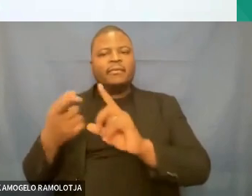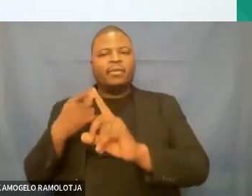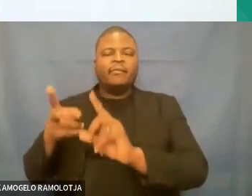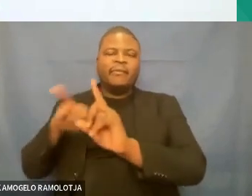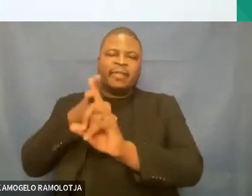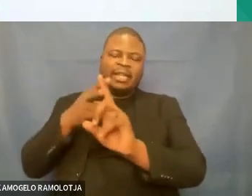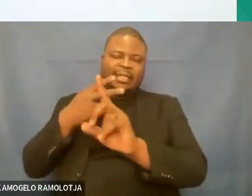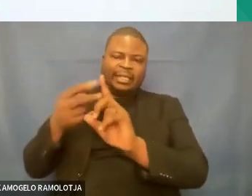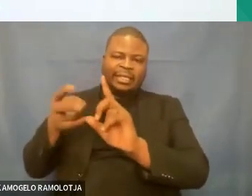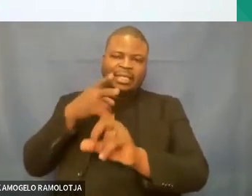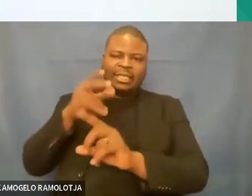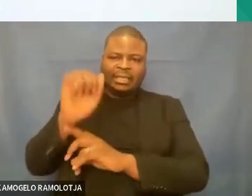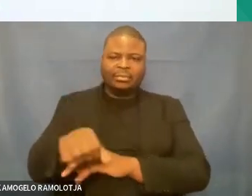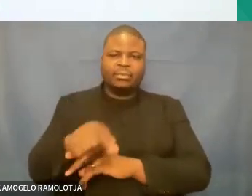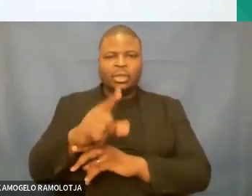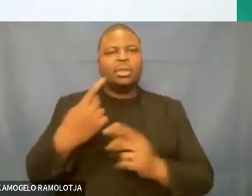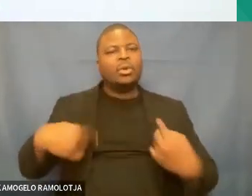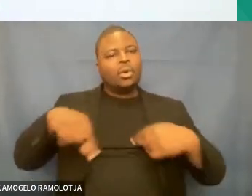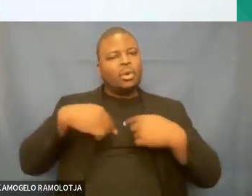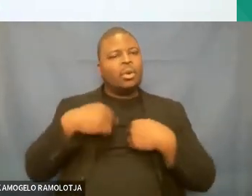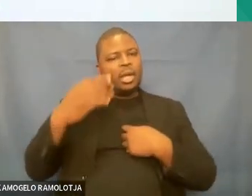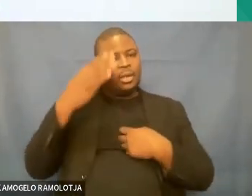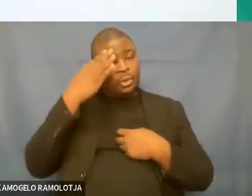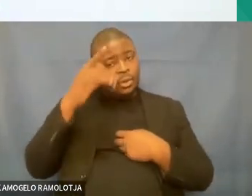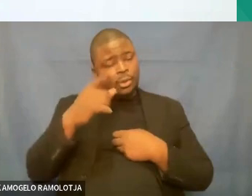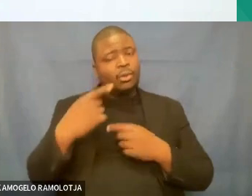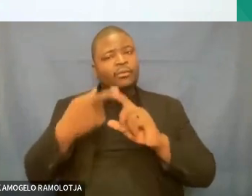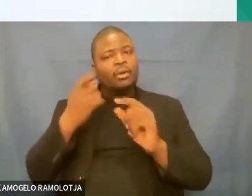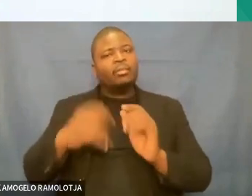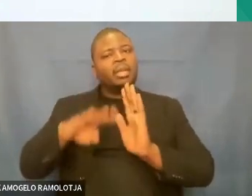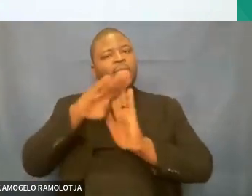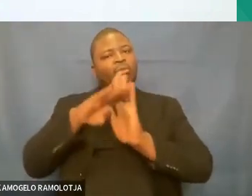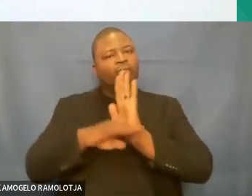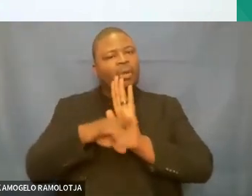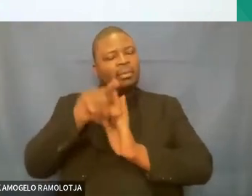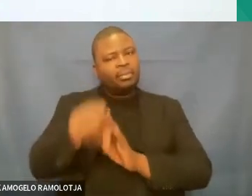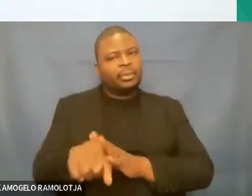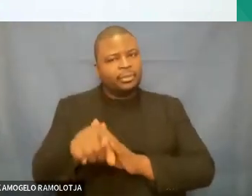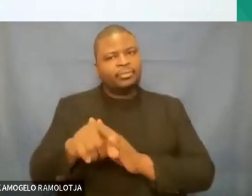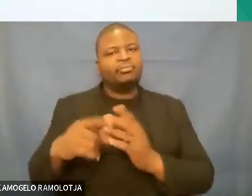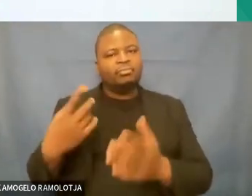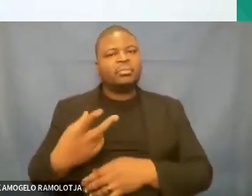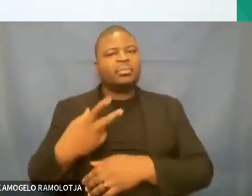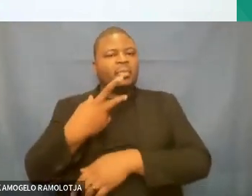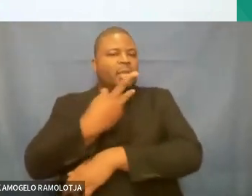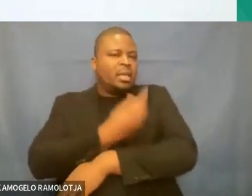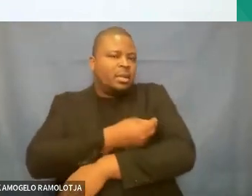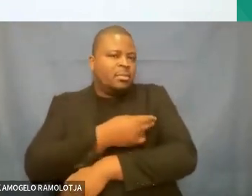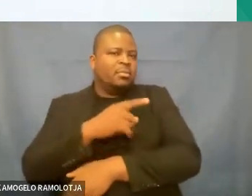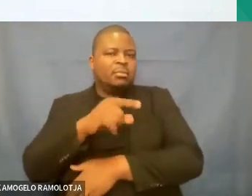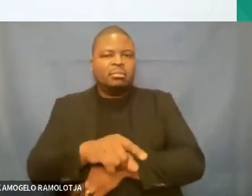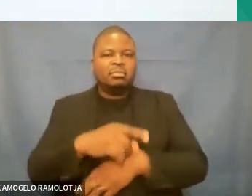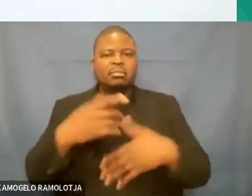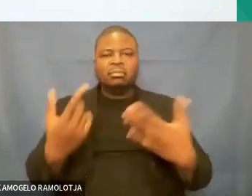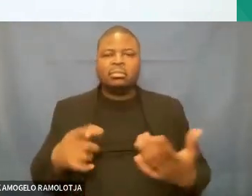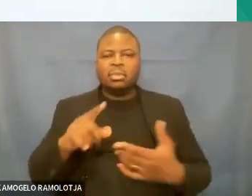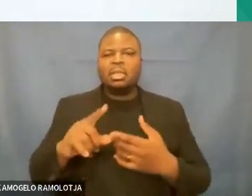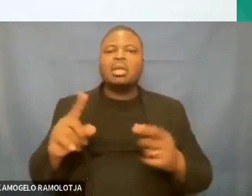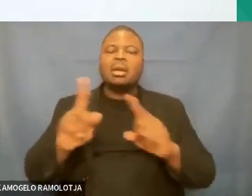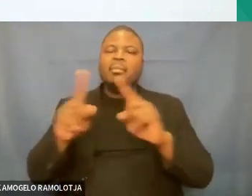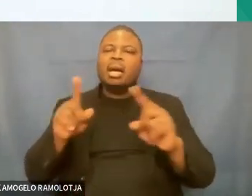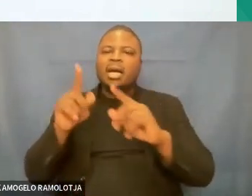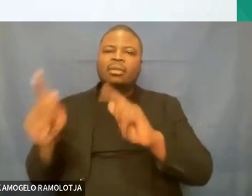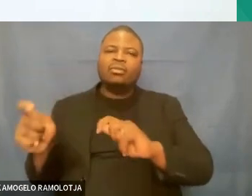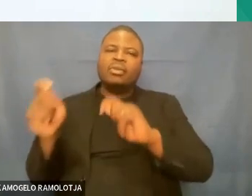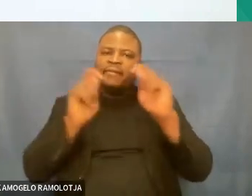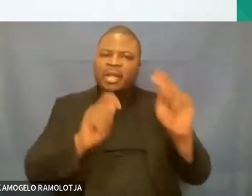know that in this program that the violations such as confiscation of needles there is no real referral pathway.